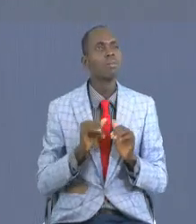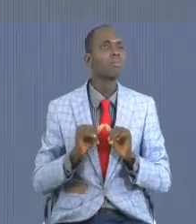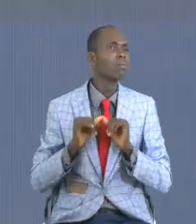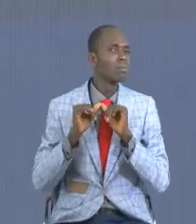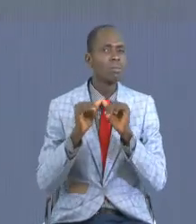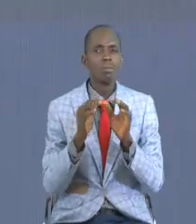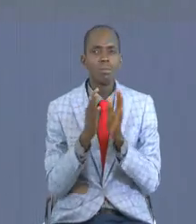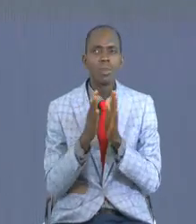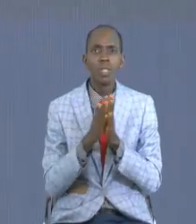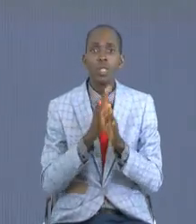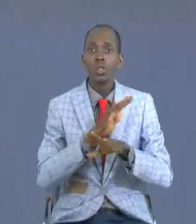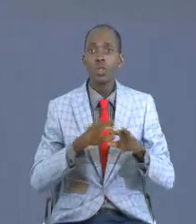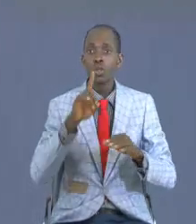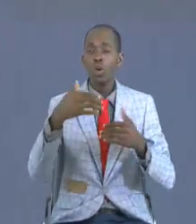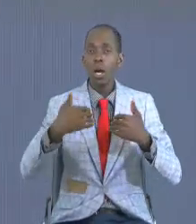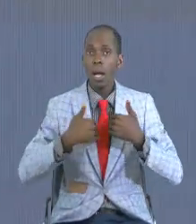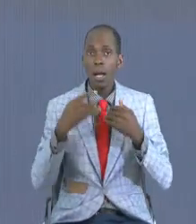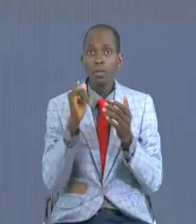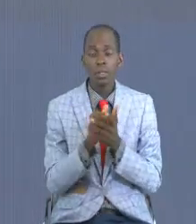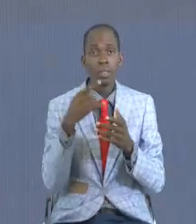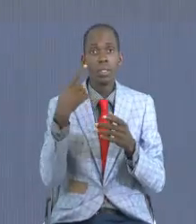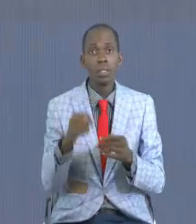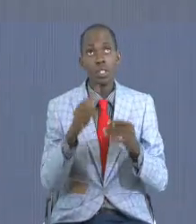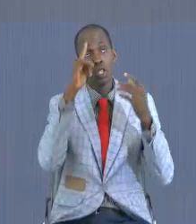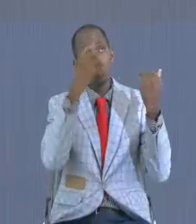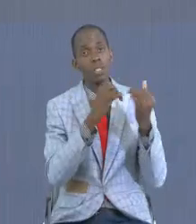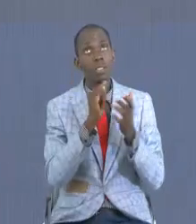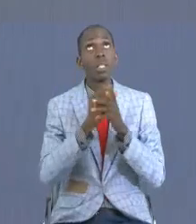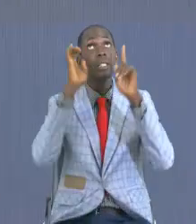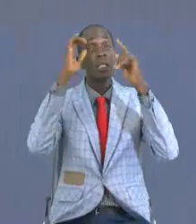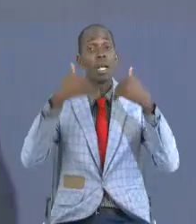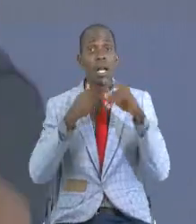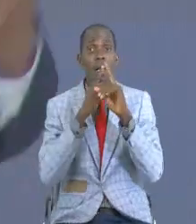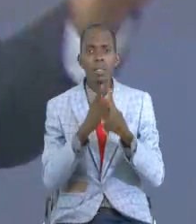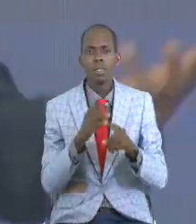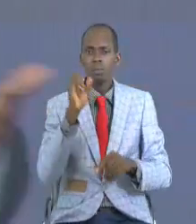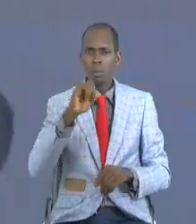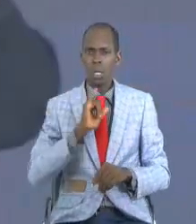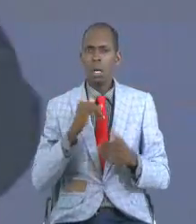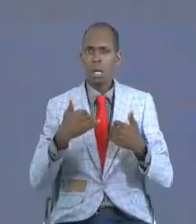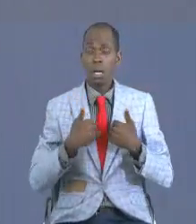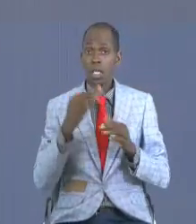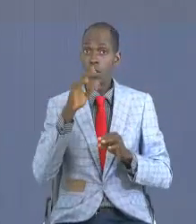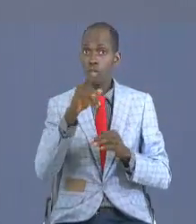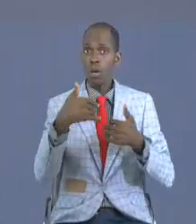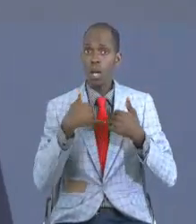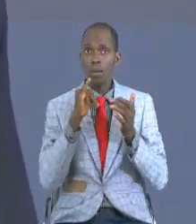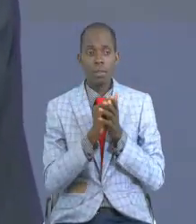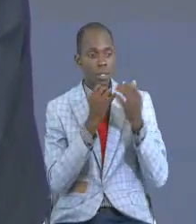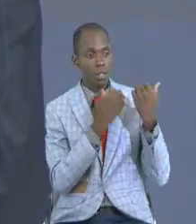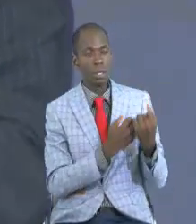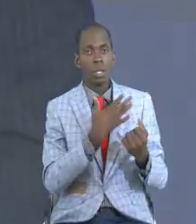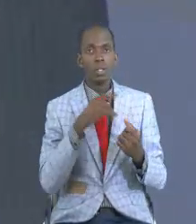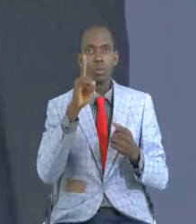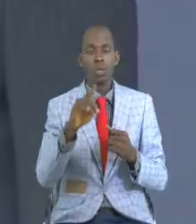the confidence that he has answered? Yes, I do. If you have the confidence and you have, and you are holding fast